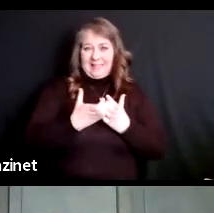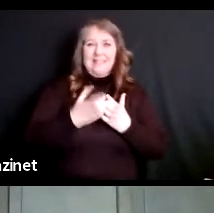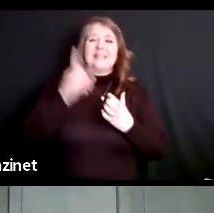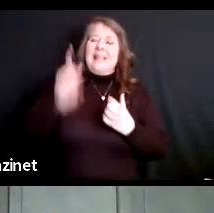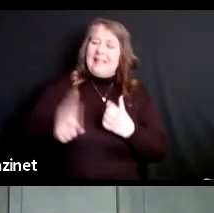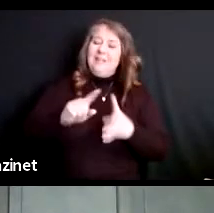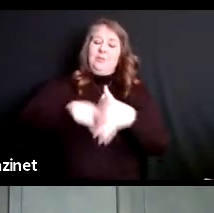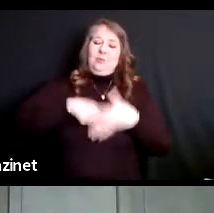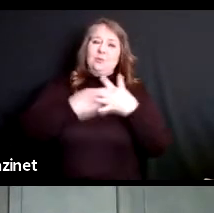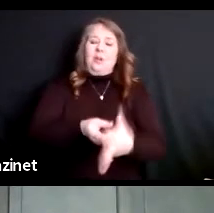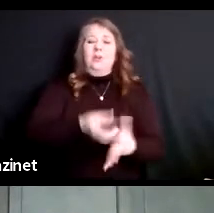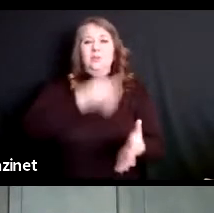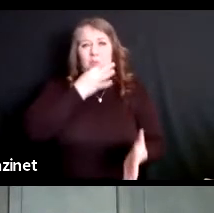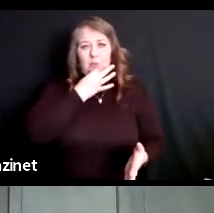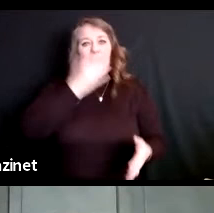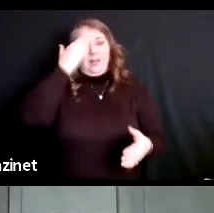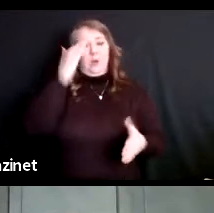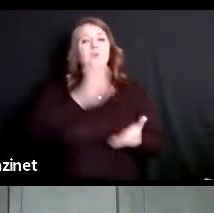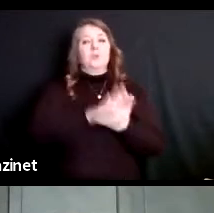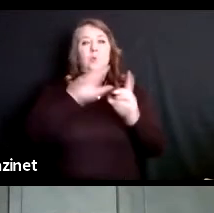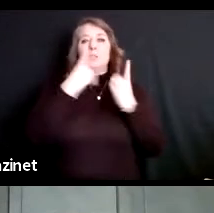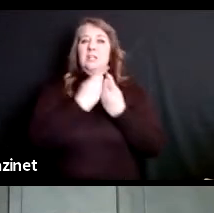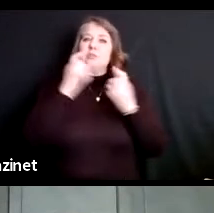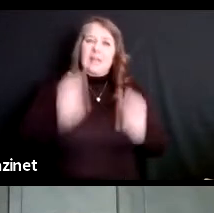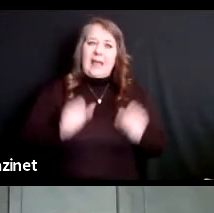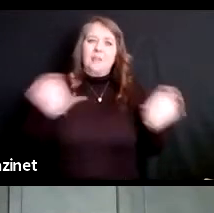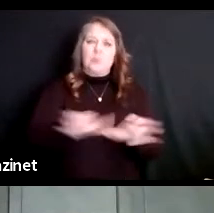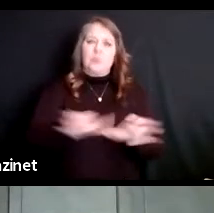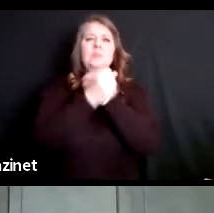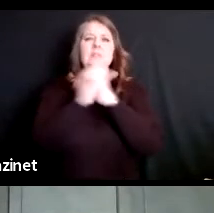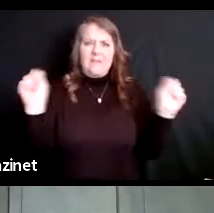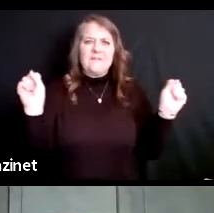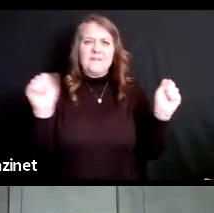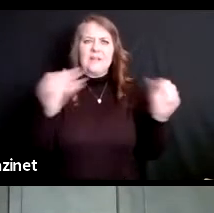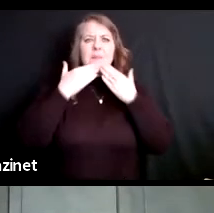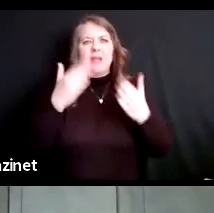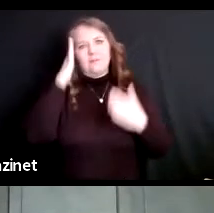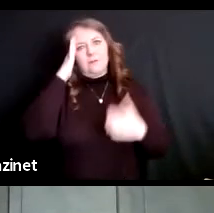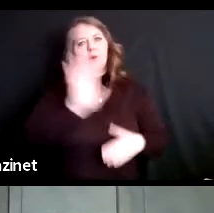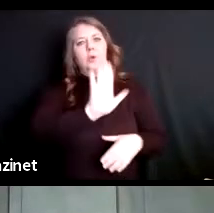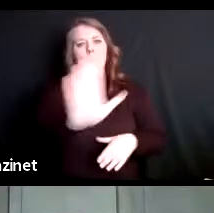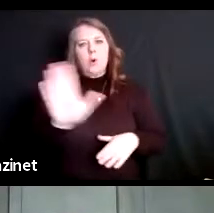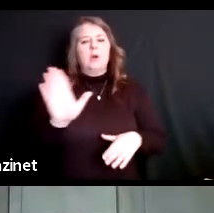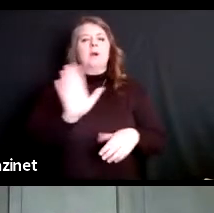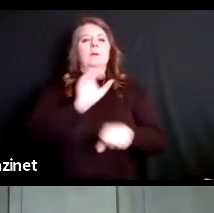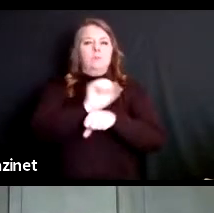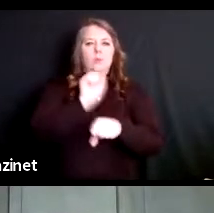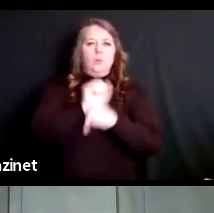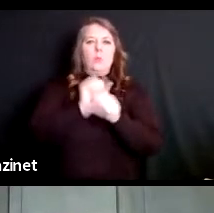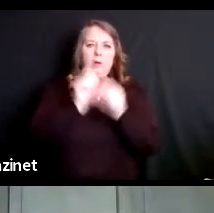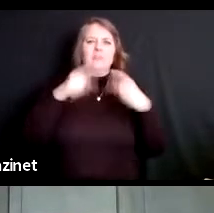district can do it safely. Thank you for your continued work during this difficult time.